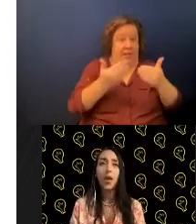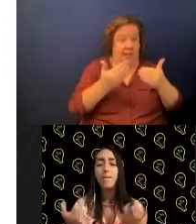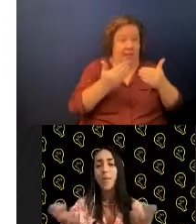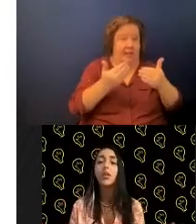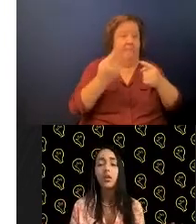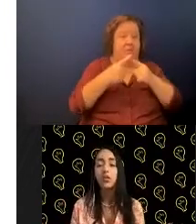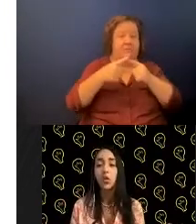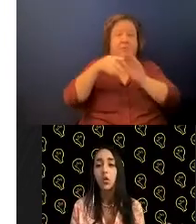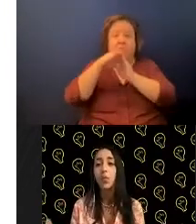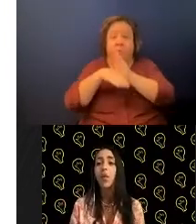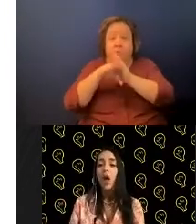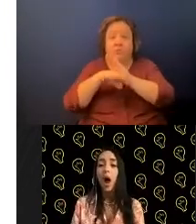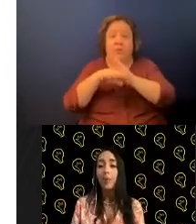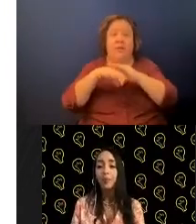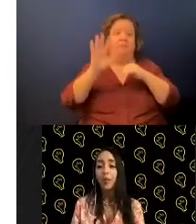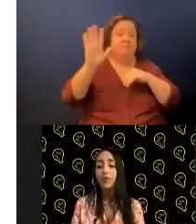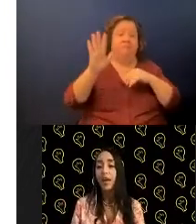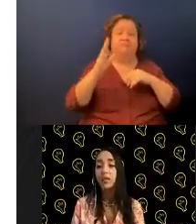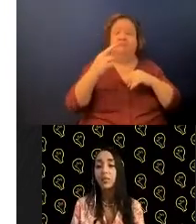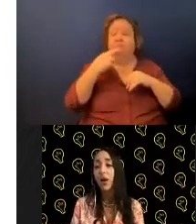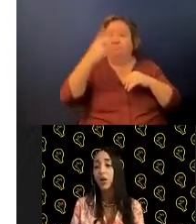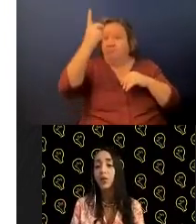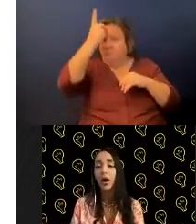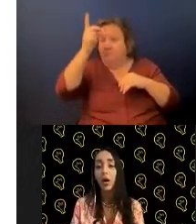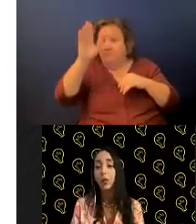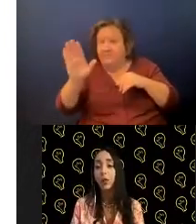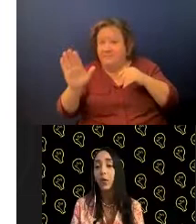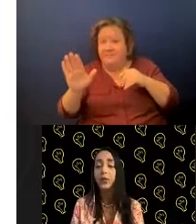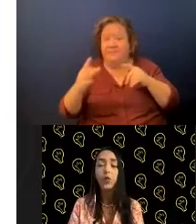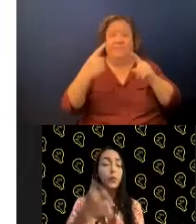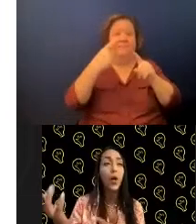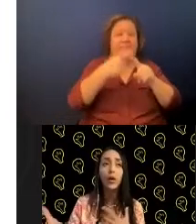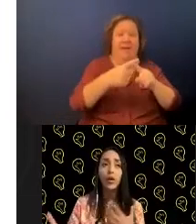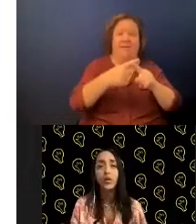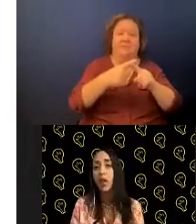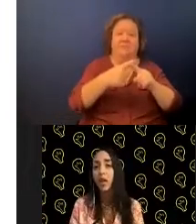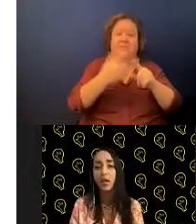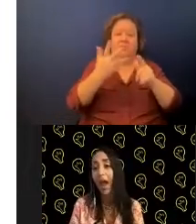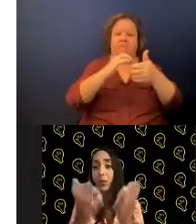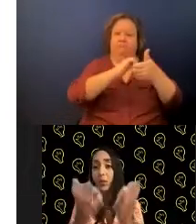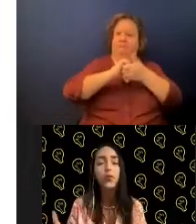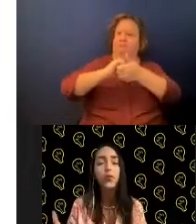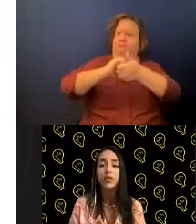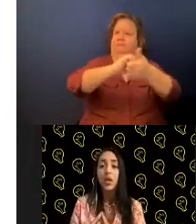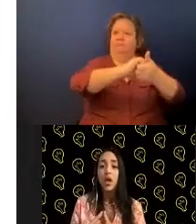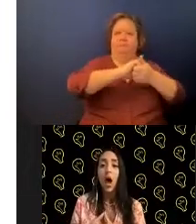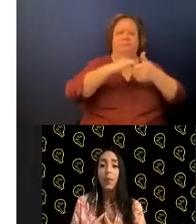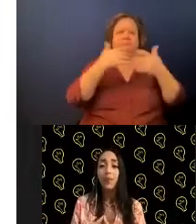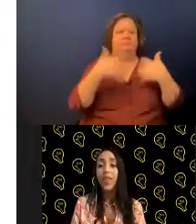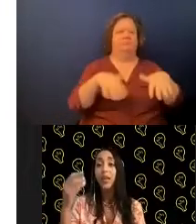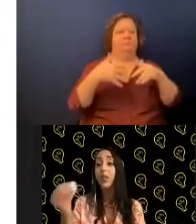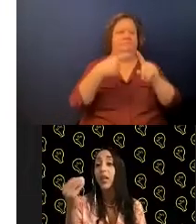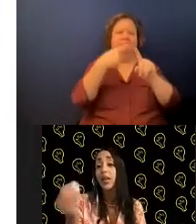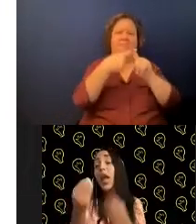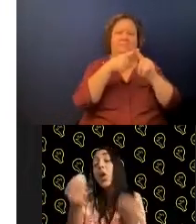this amazing consortium that is part of YouthPower and USAID and IREX, of course,